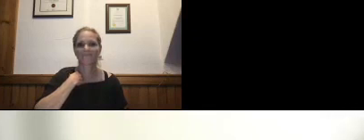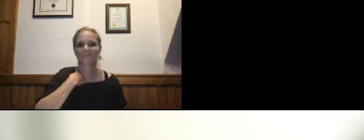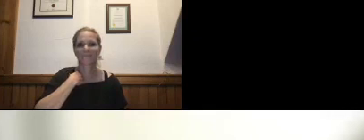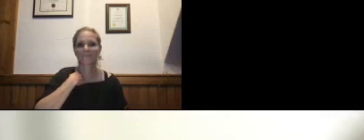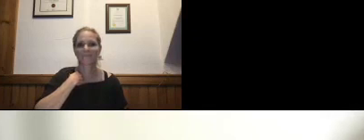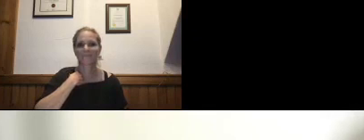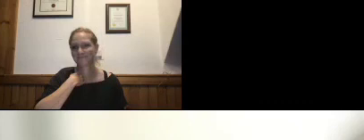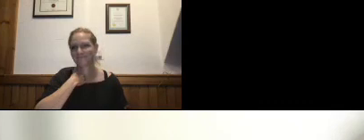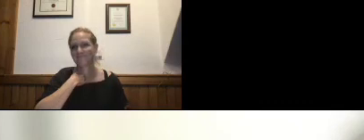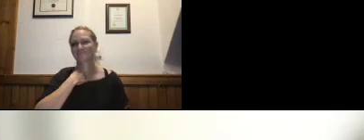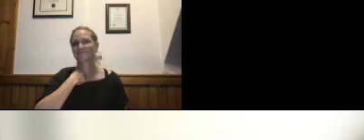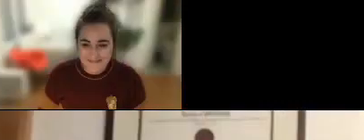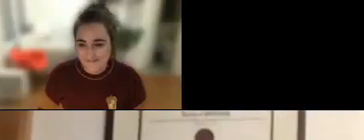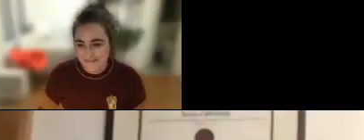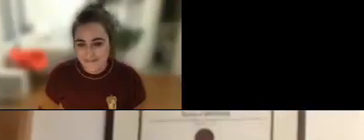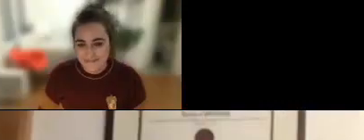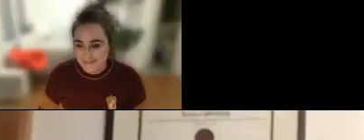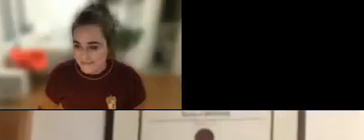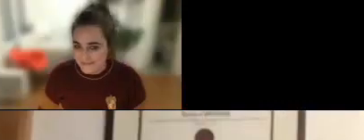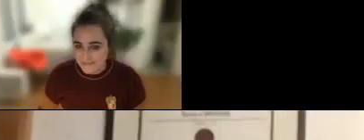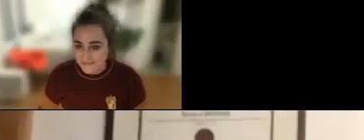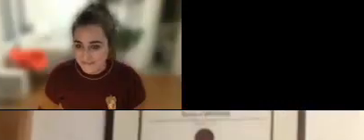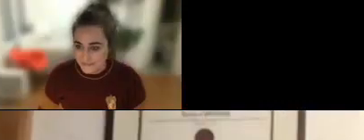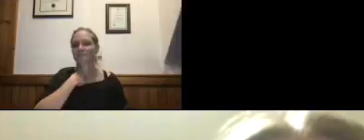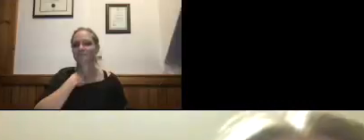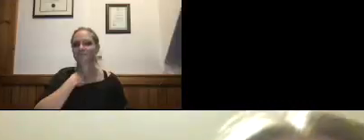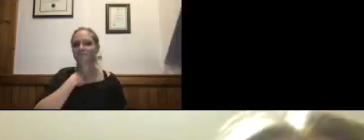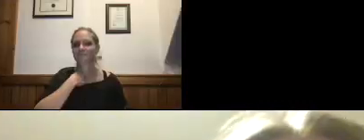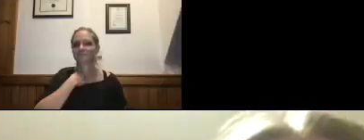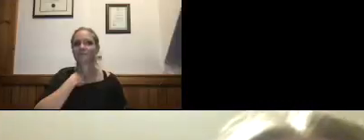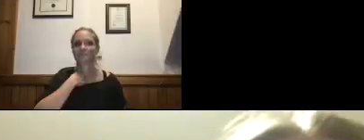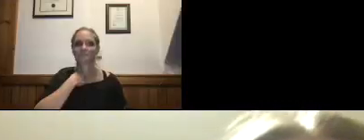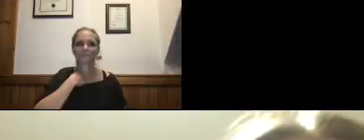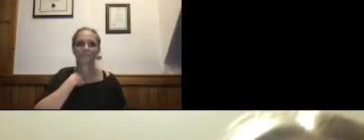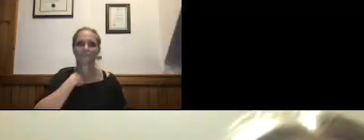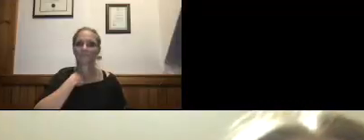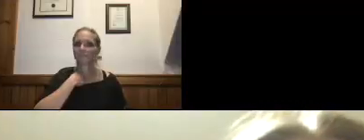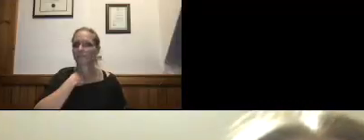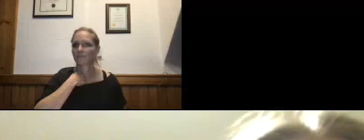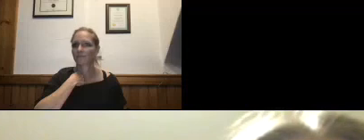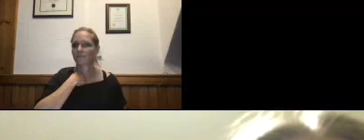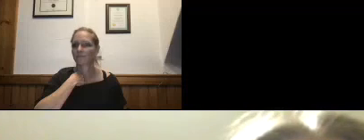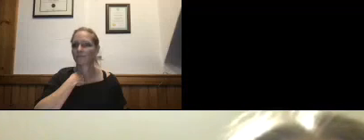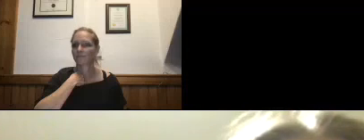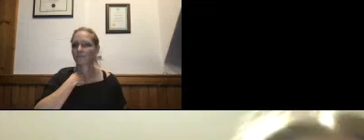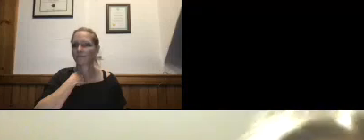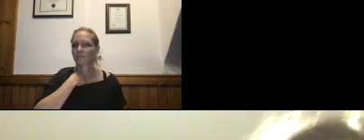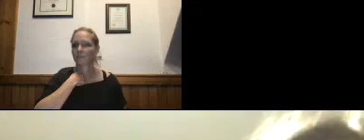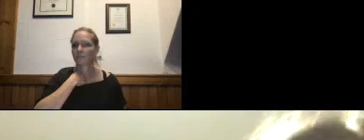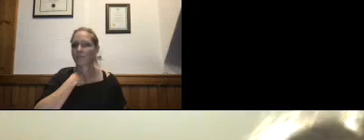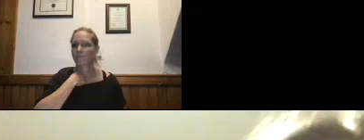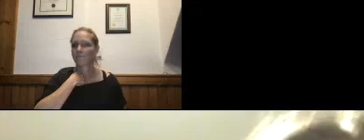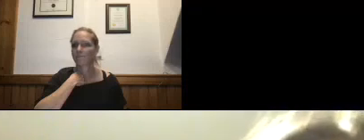afraid. Sorry. Okay, and last question before we wrap. Are there any trials in particular ongoing for